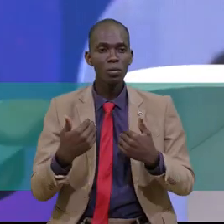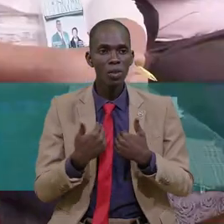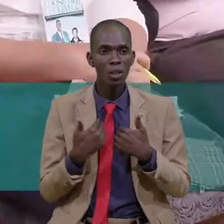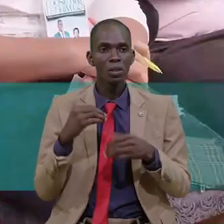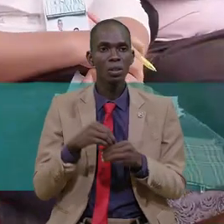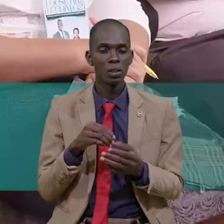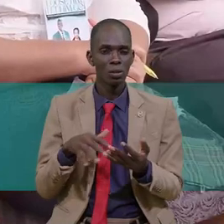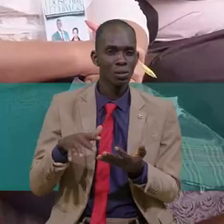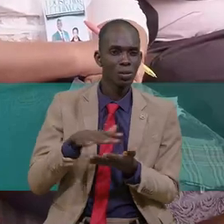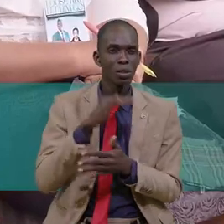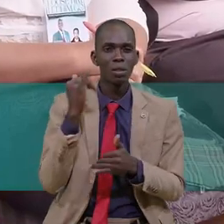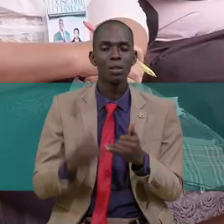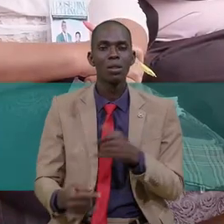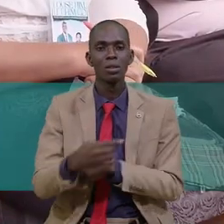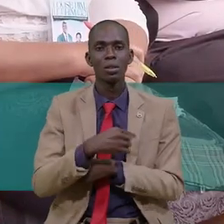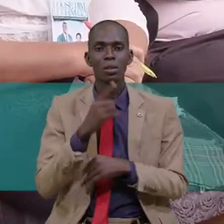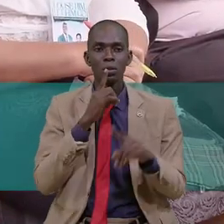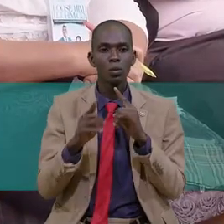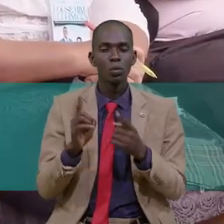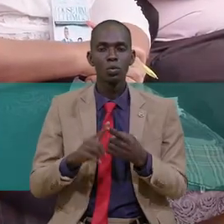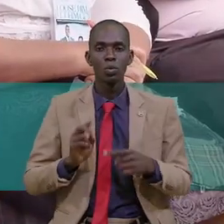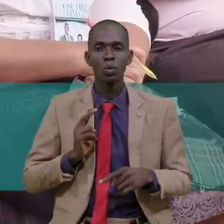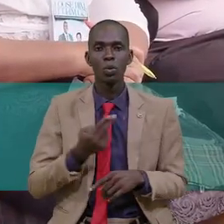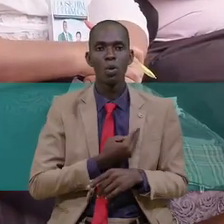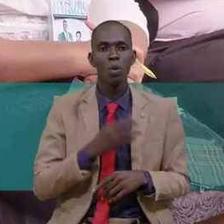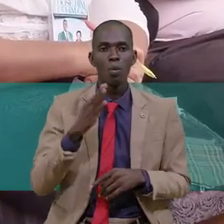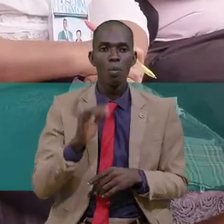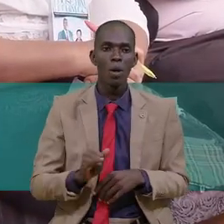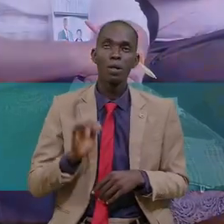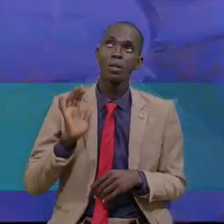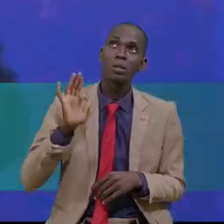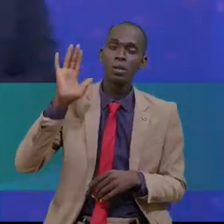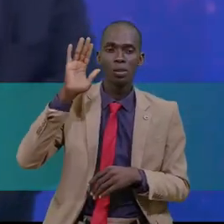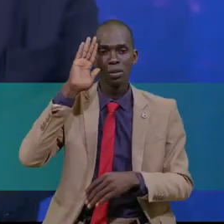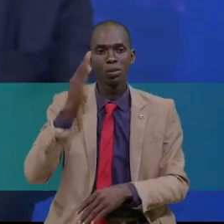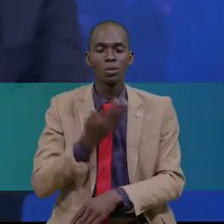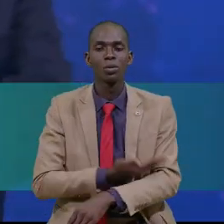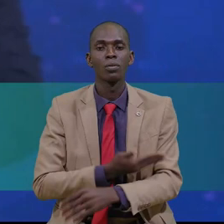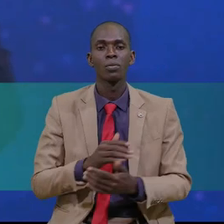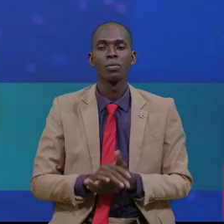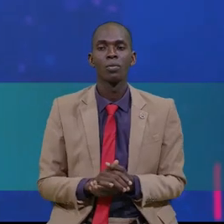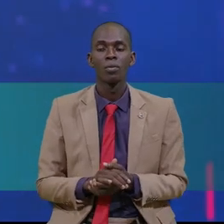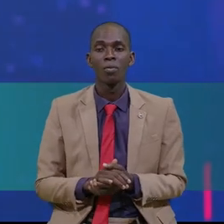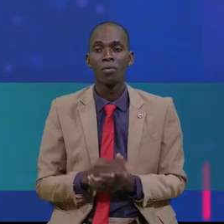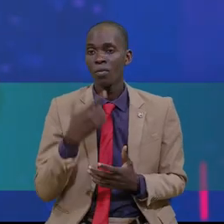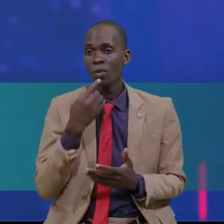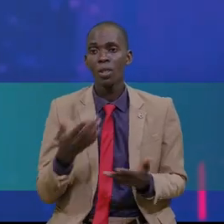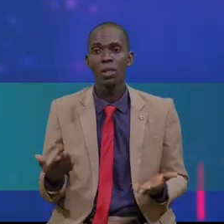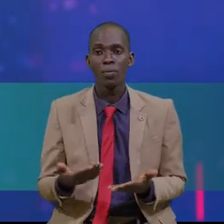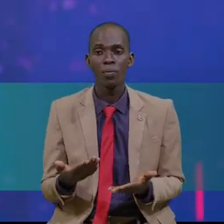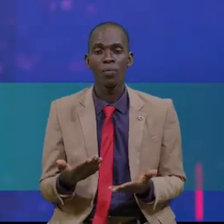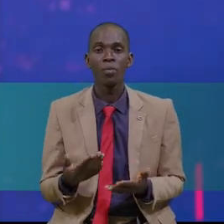days spoken unto us by his Son. It says, it's gone